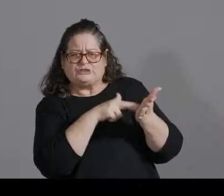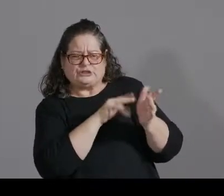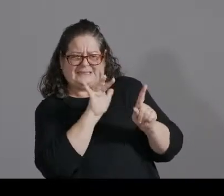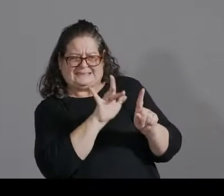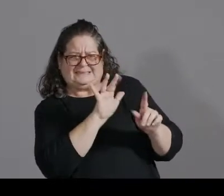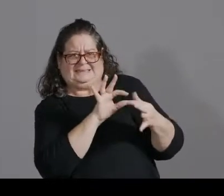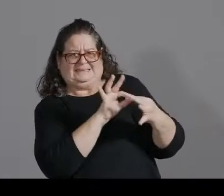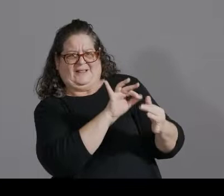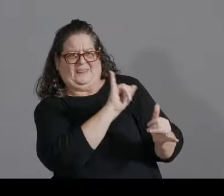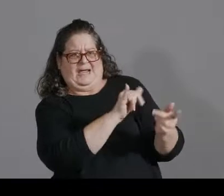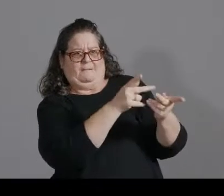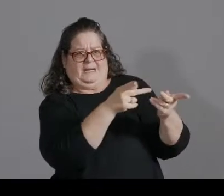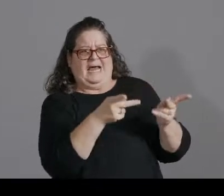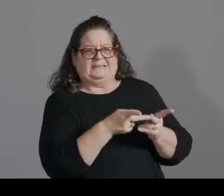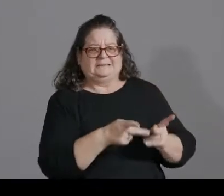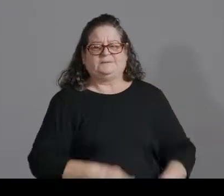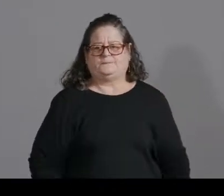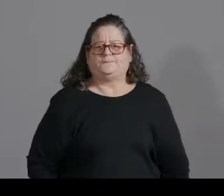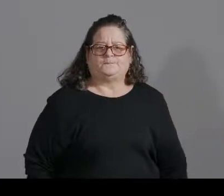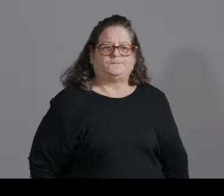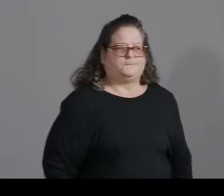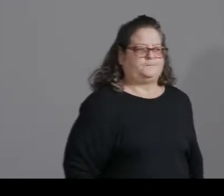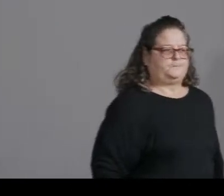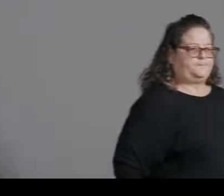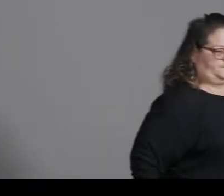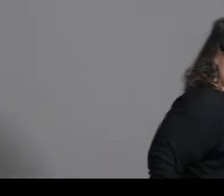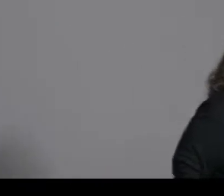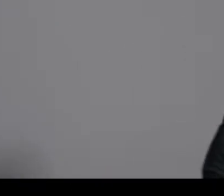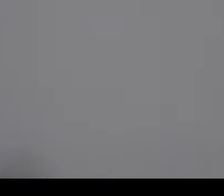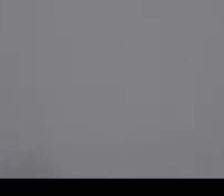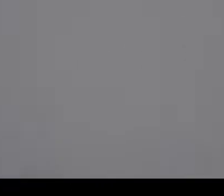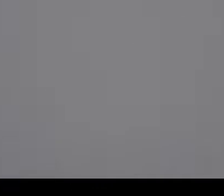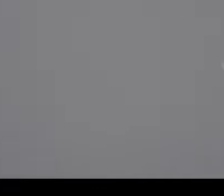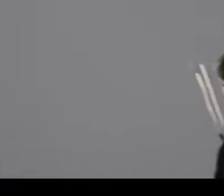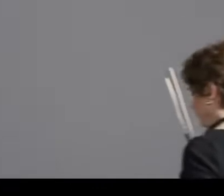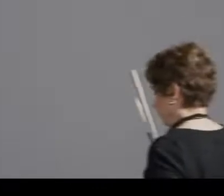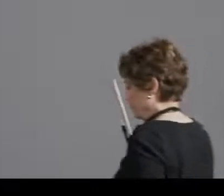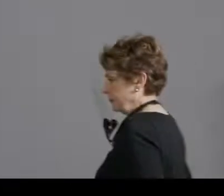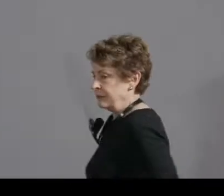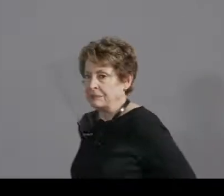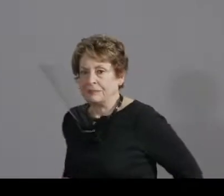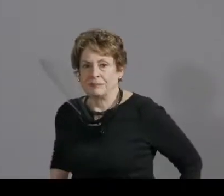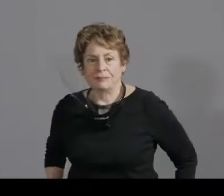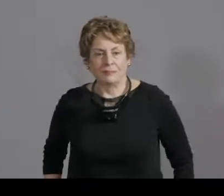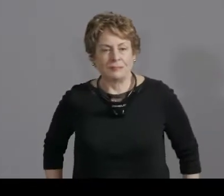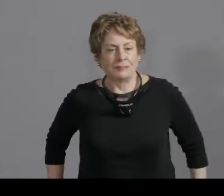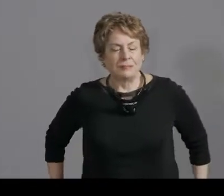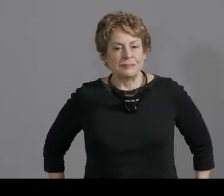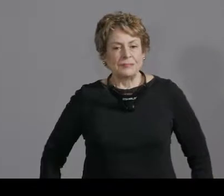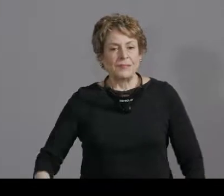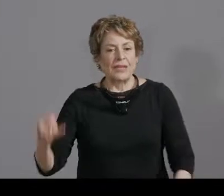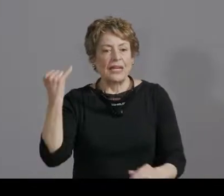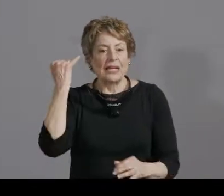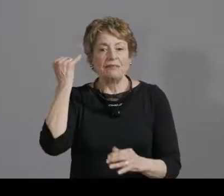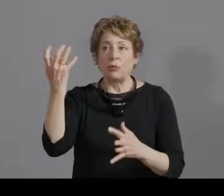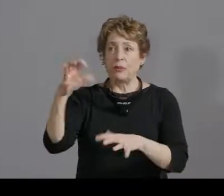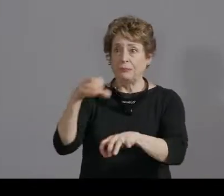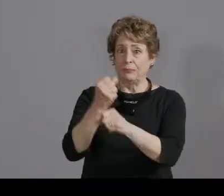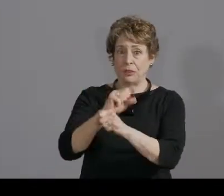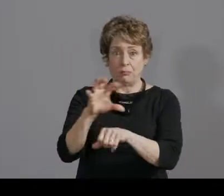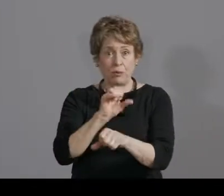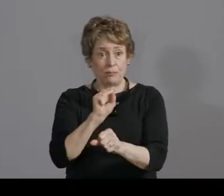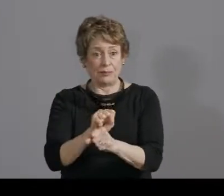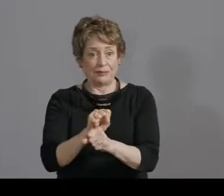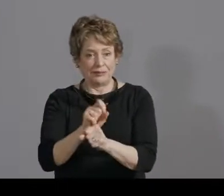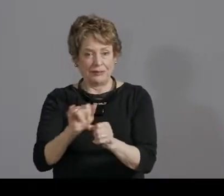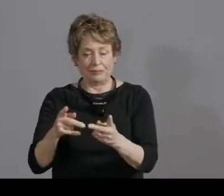Next slide. So if you'd like to make an appointment at a state site, there's a couple of ways to do that. You can go to our ADHS